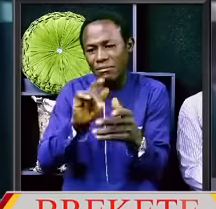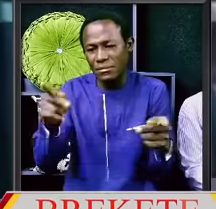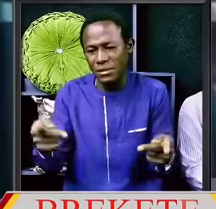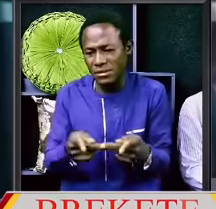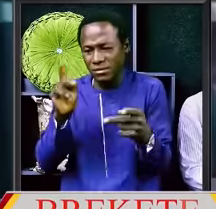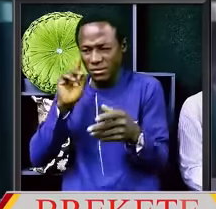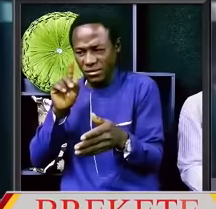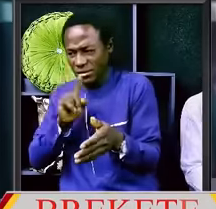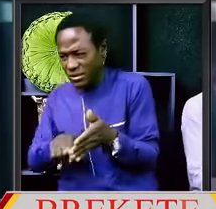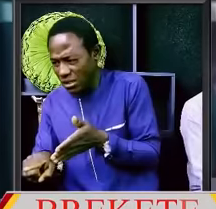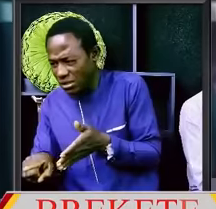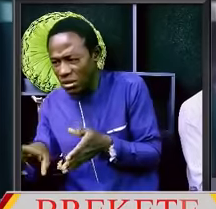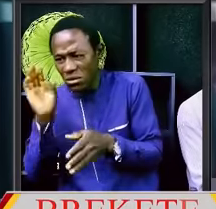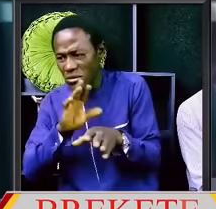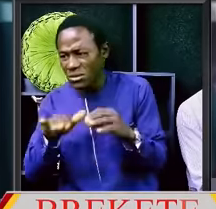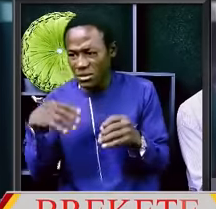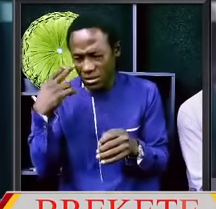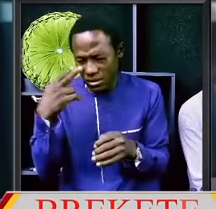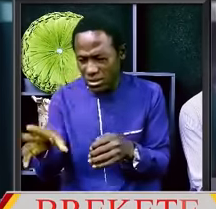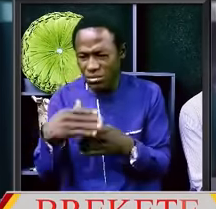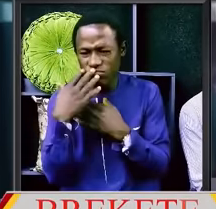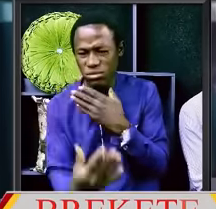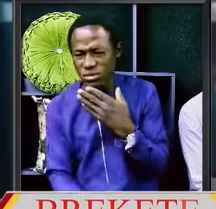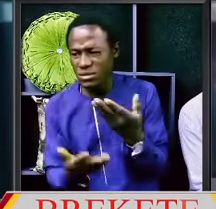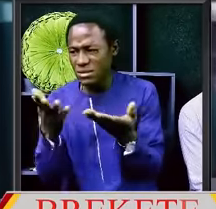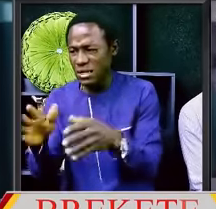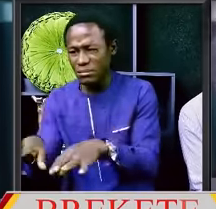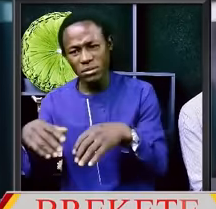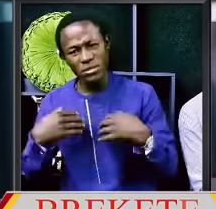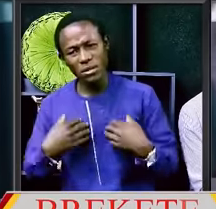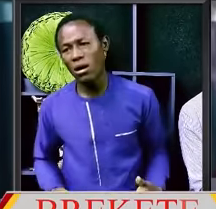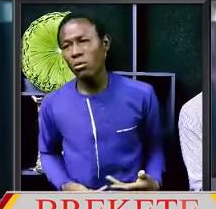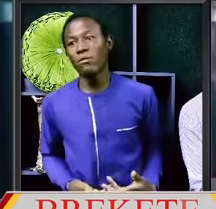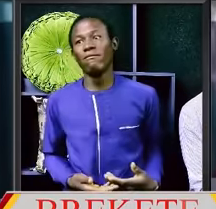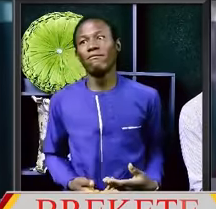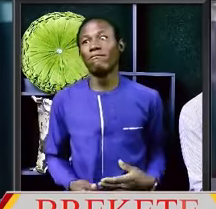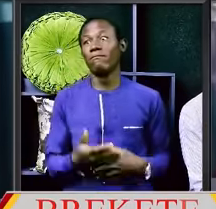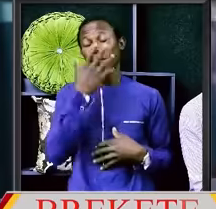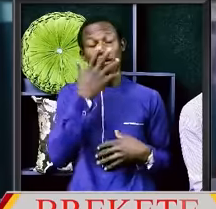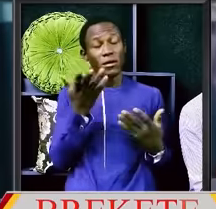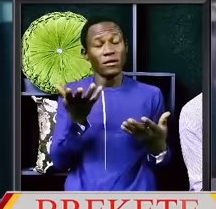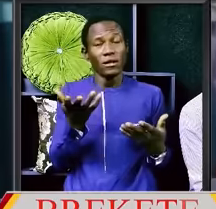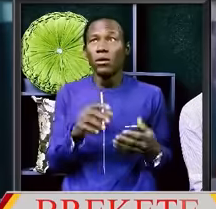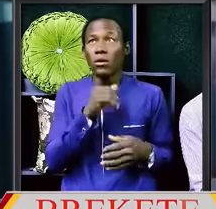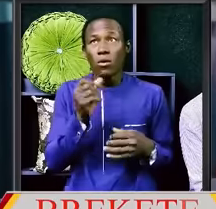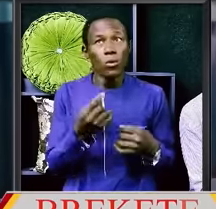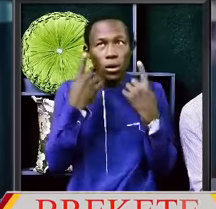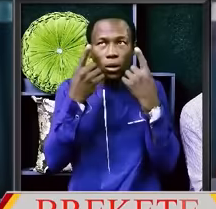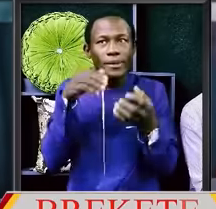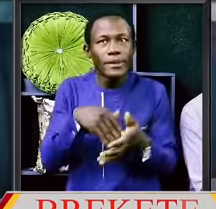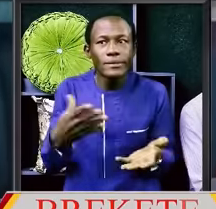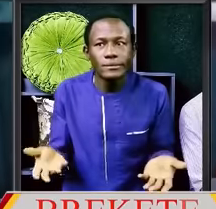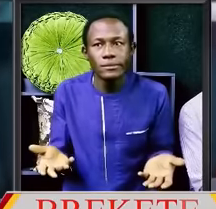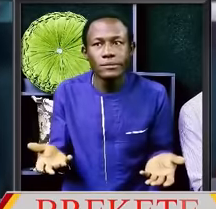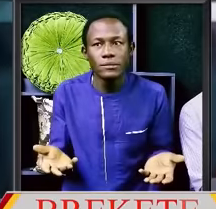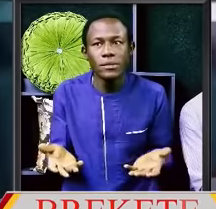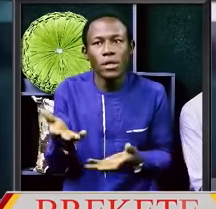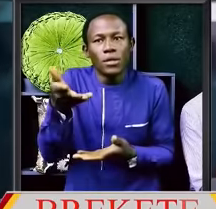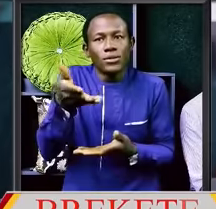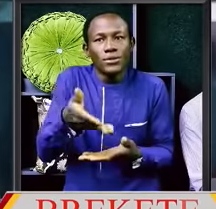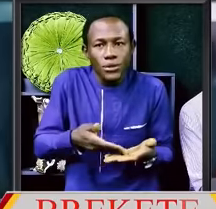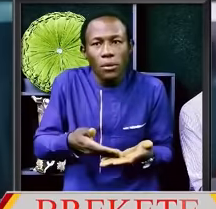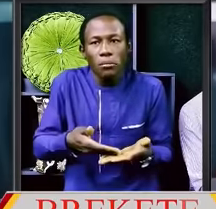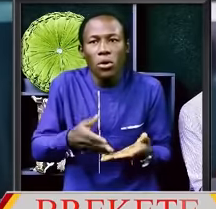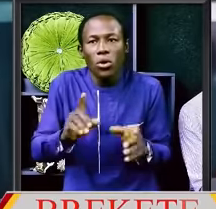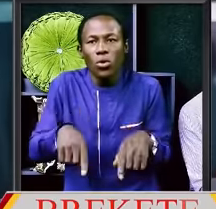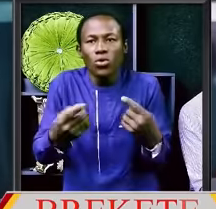he no see, he see blood, they say, see the dead body under the staircase, he go faint, he no go wake up again. Some,